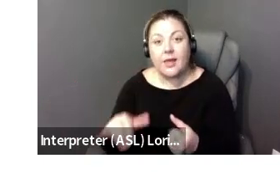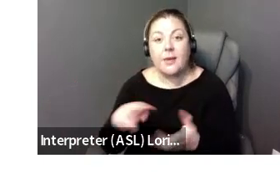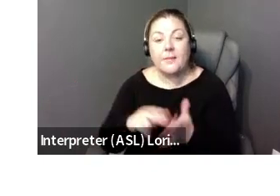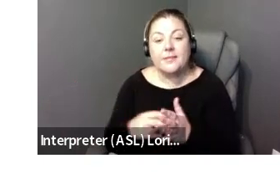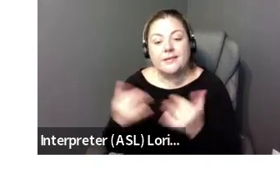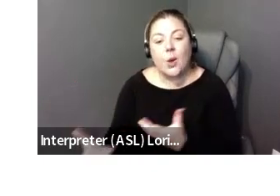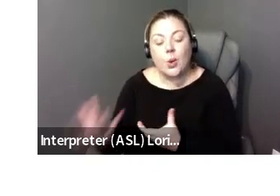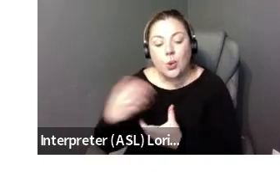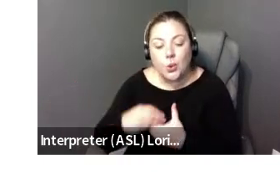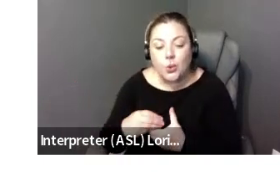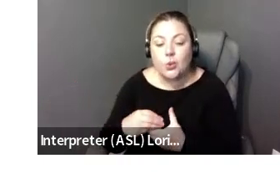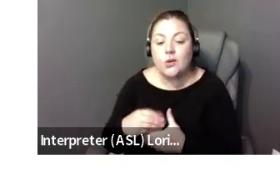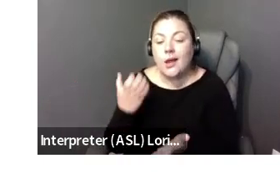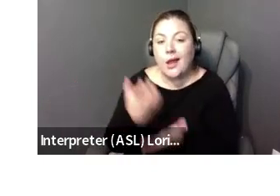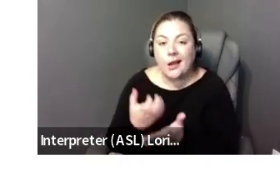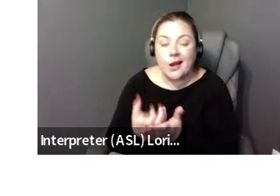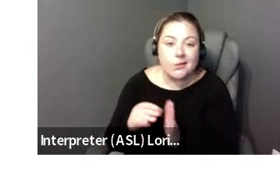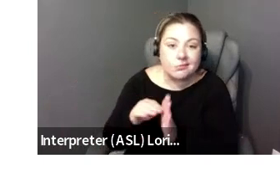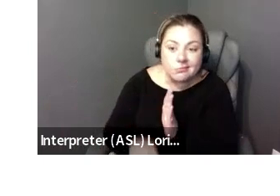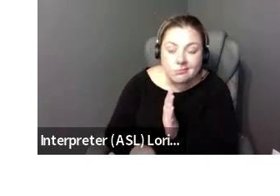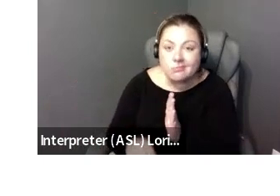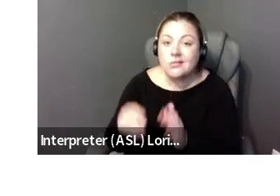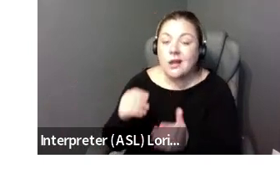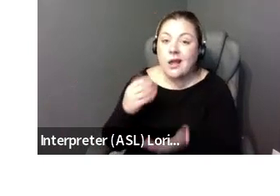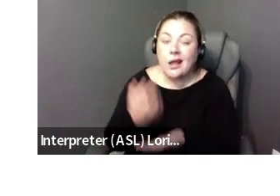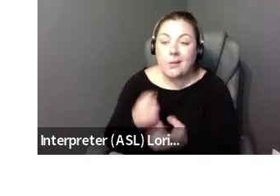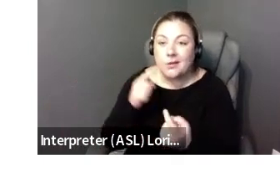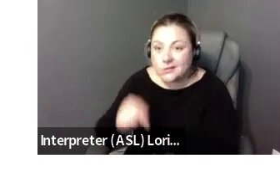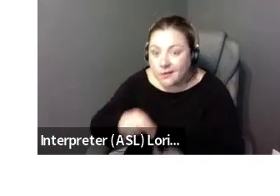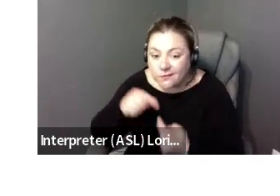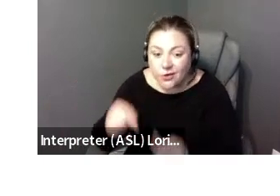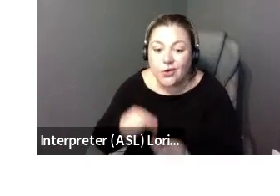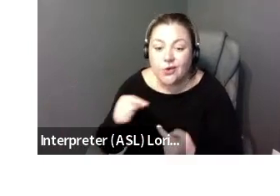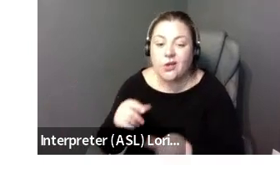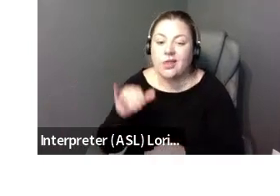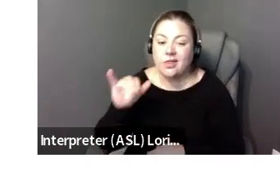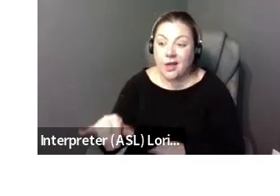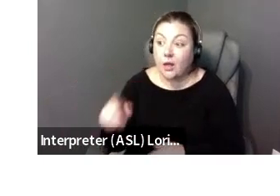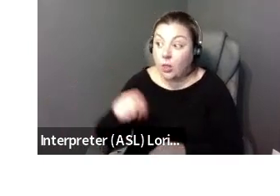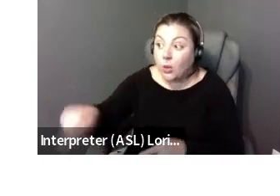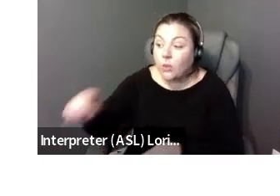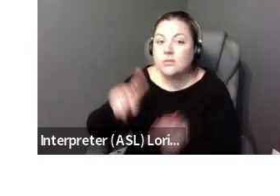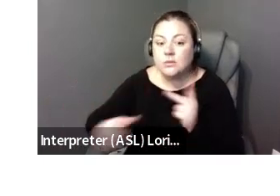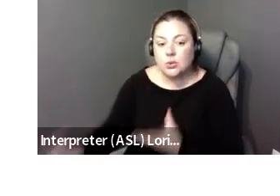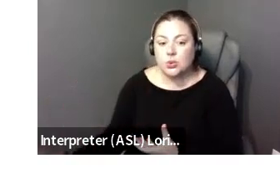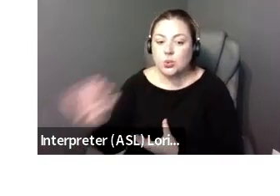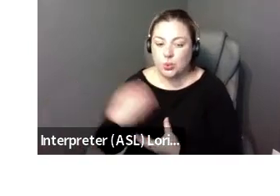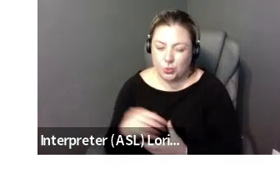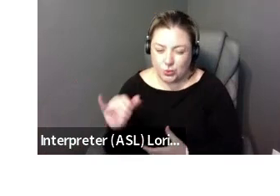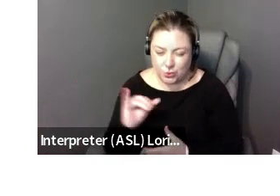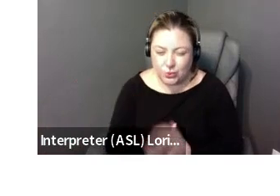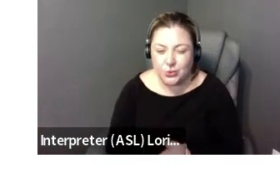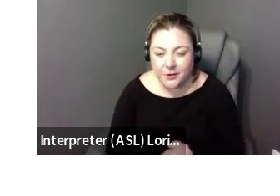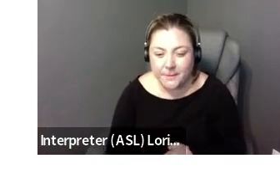those community-based stakeholders. So the first step in breaking through the boundaries reinforced by the medical field's conventional use